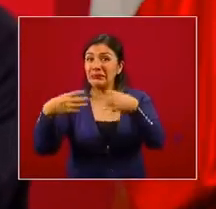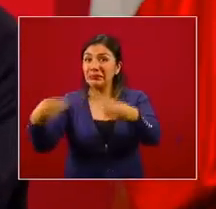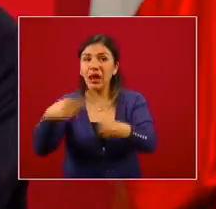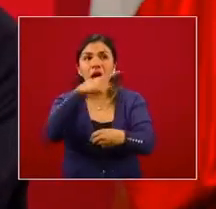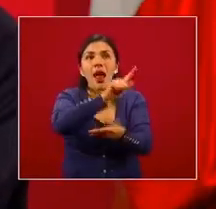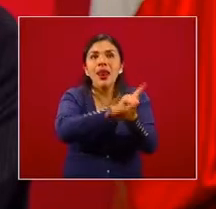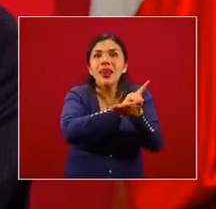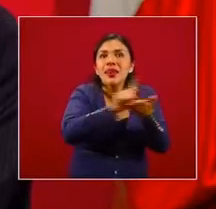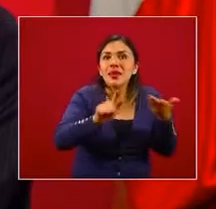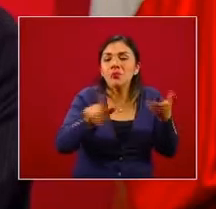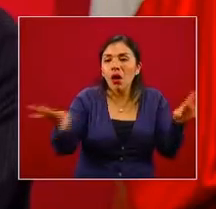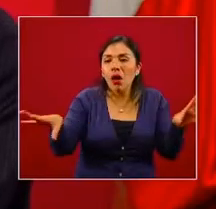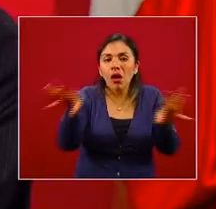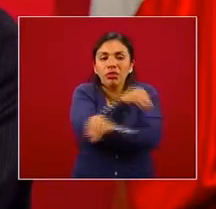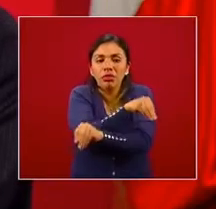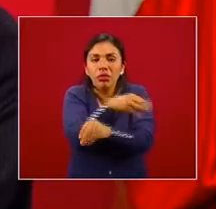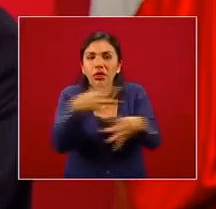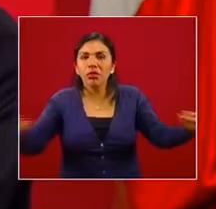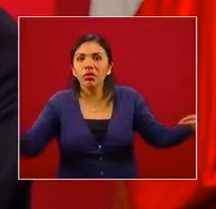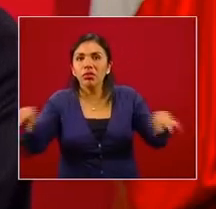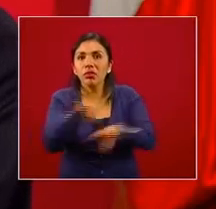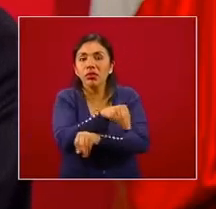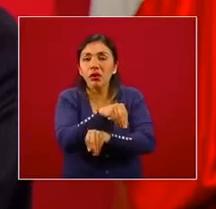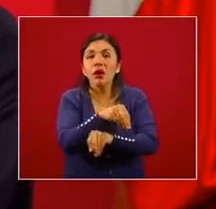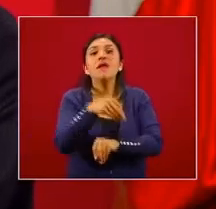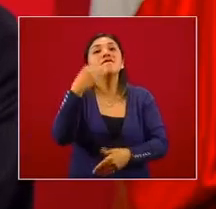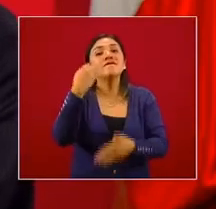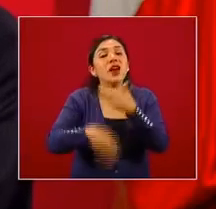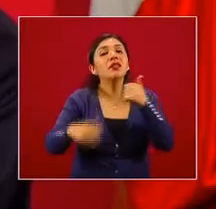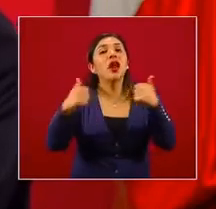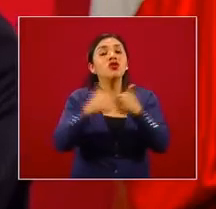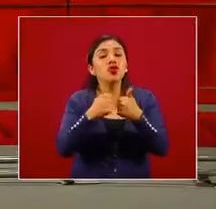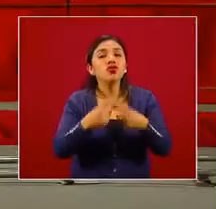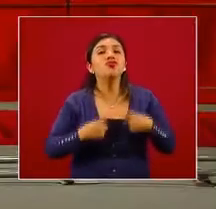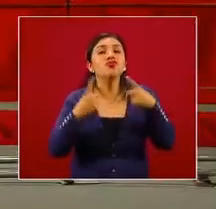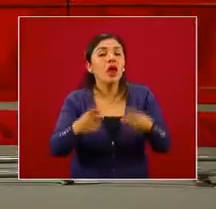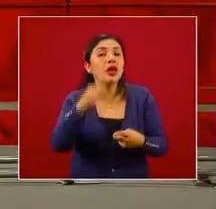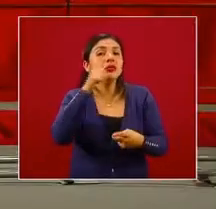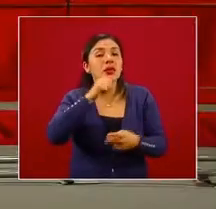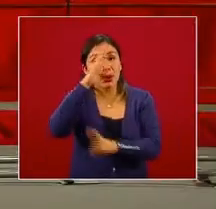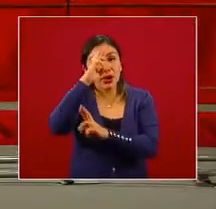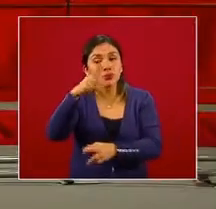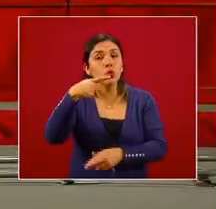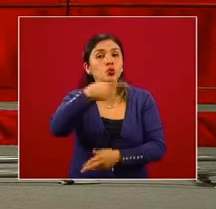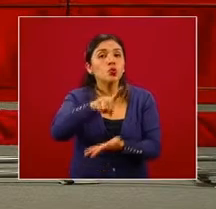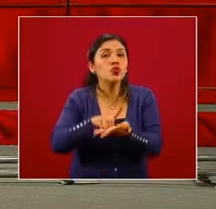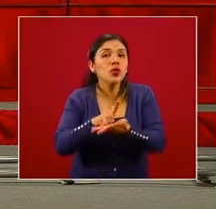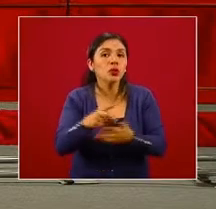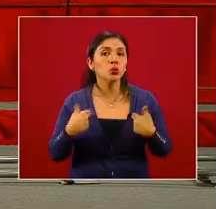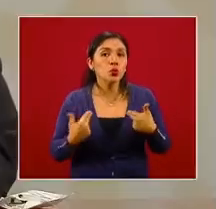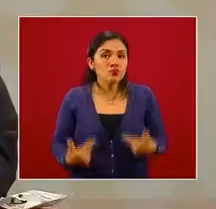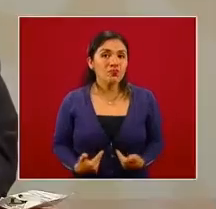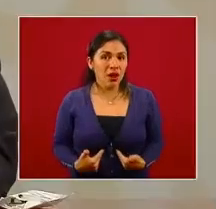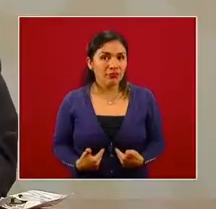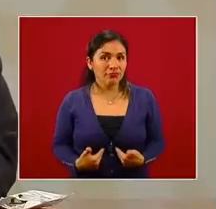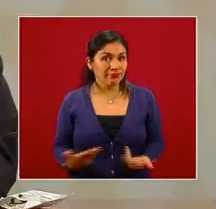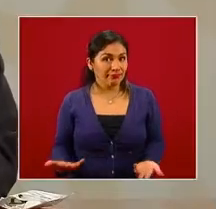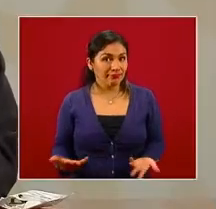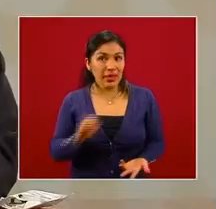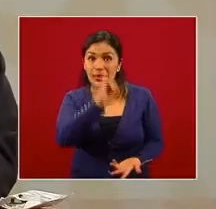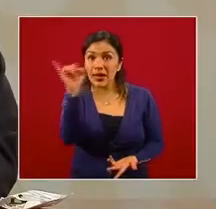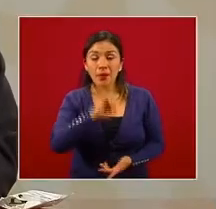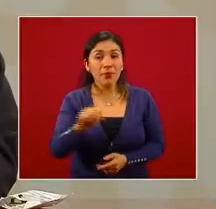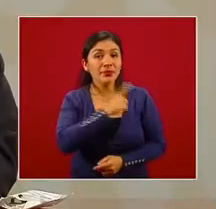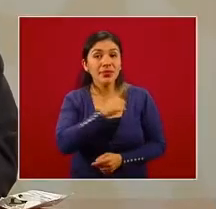low transmission rates going to municipalities with no transmission rate without crunching